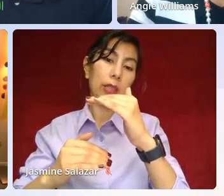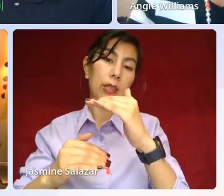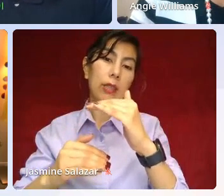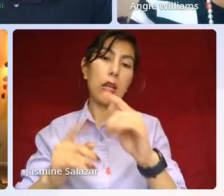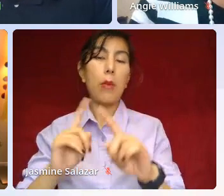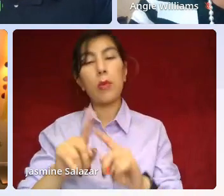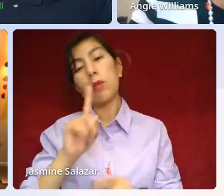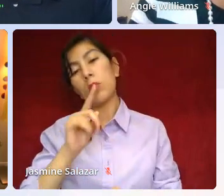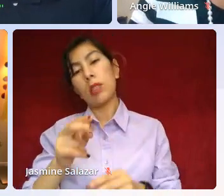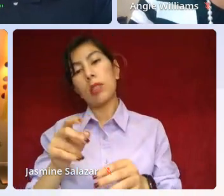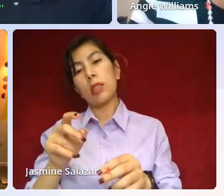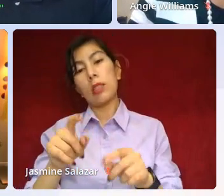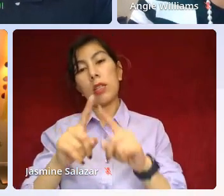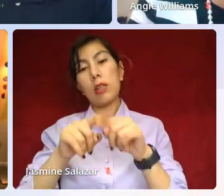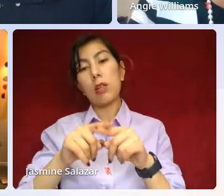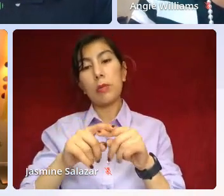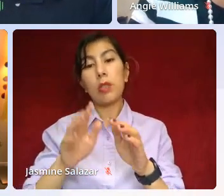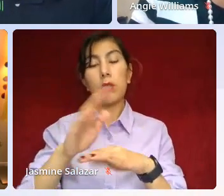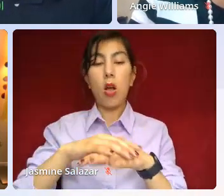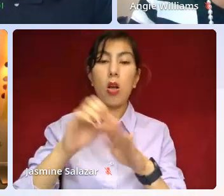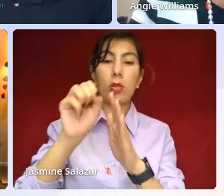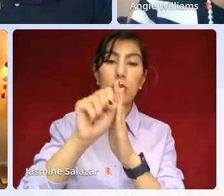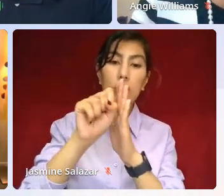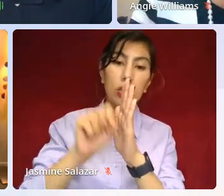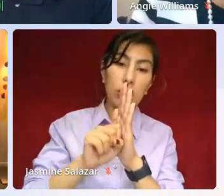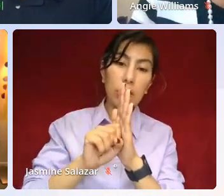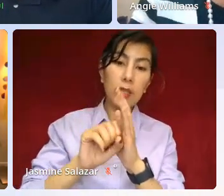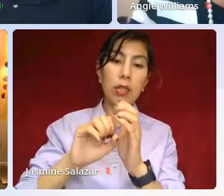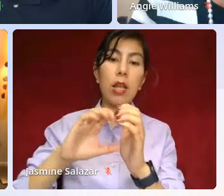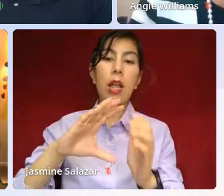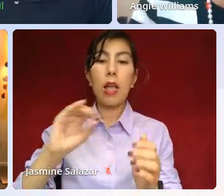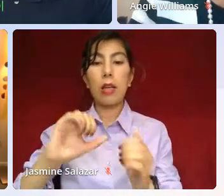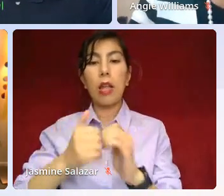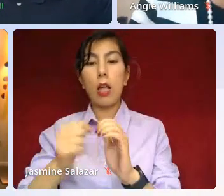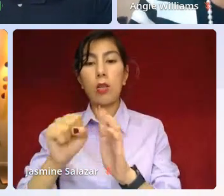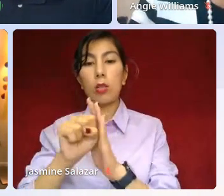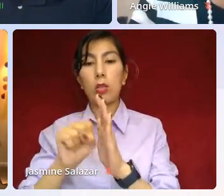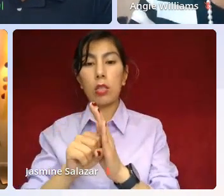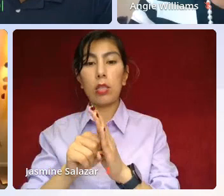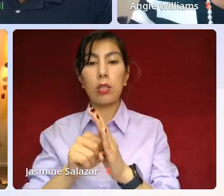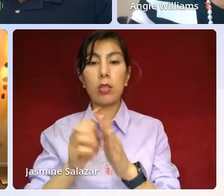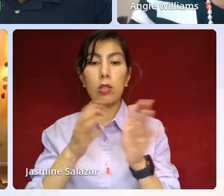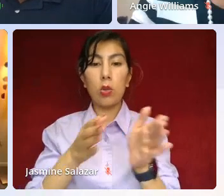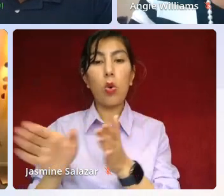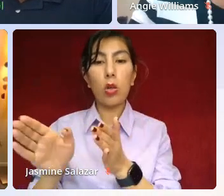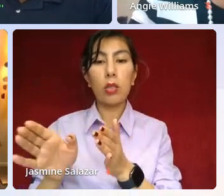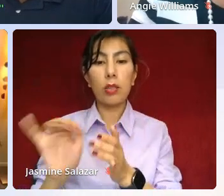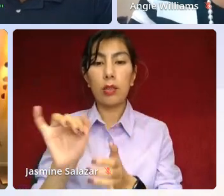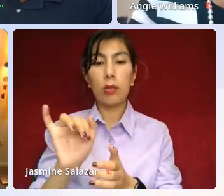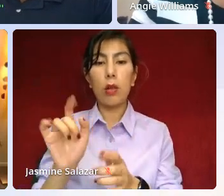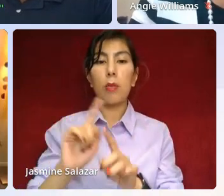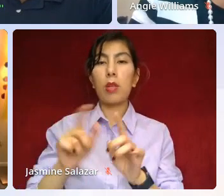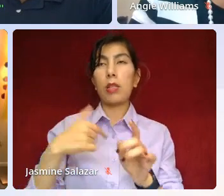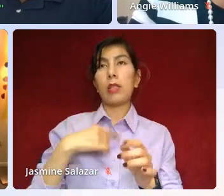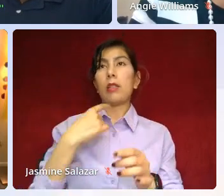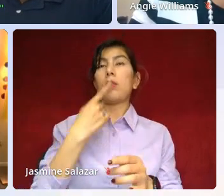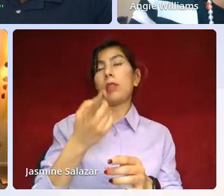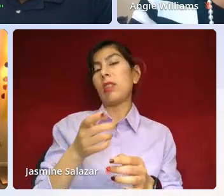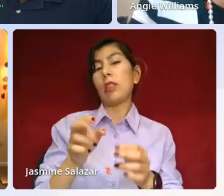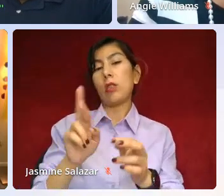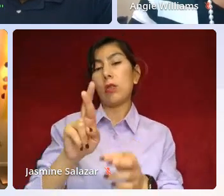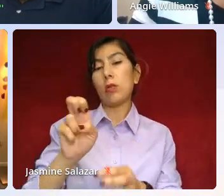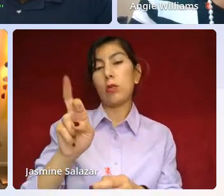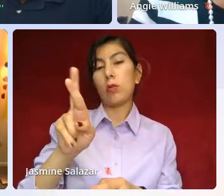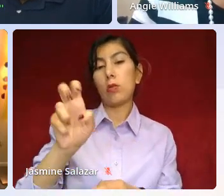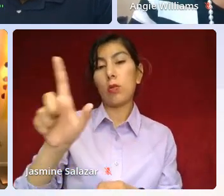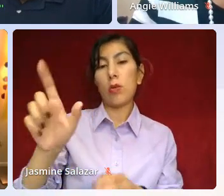depends on the state and how the state's organized as well. But that's kind of where I would say as a rural area. Yeah, I think you get some